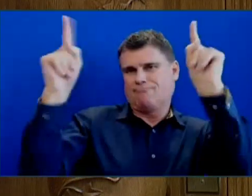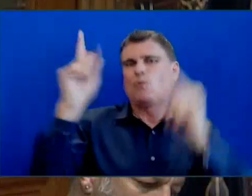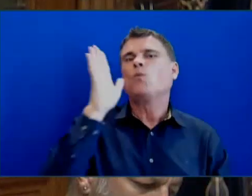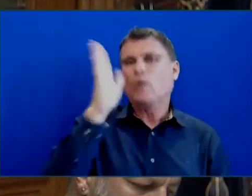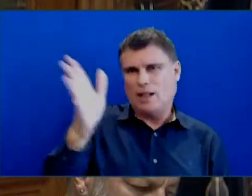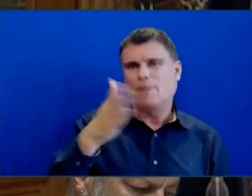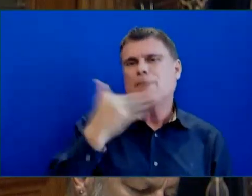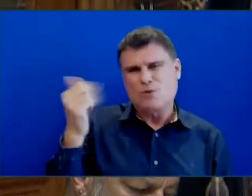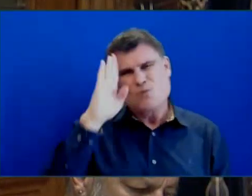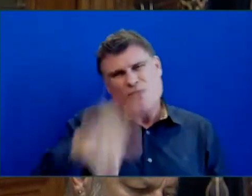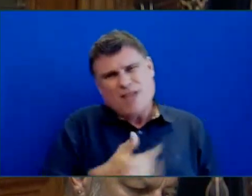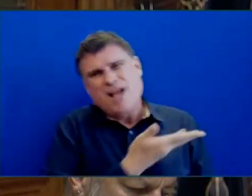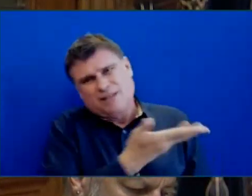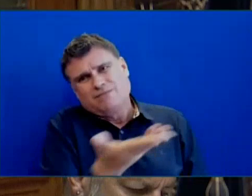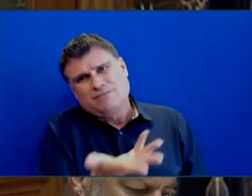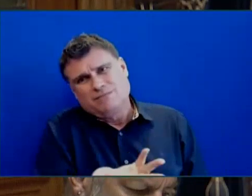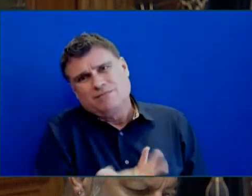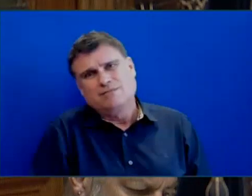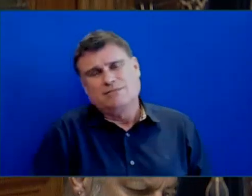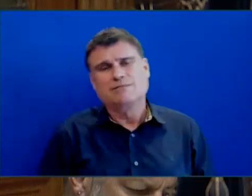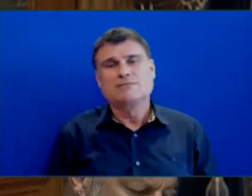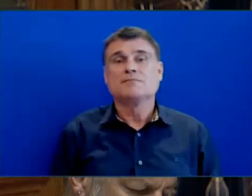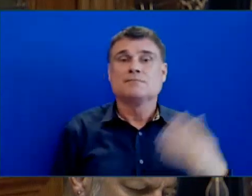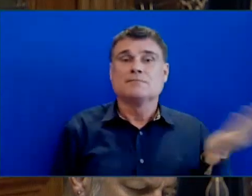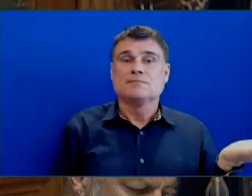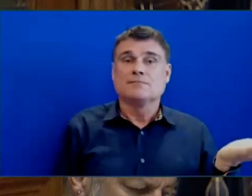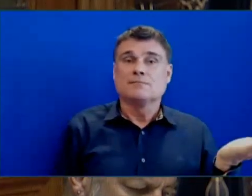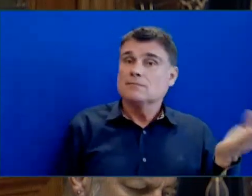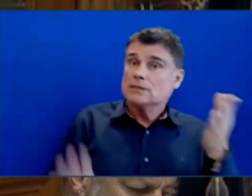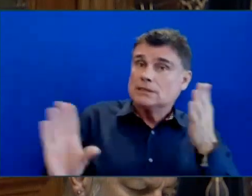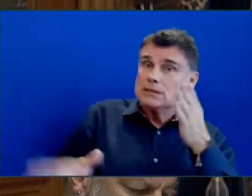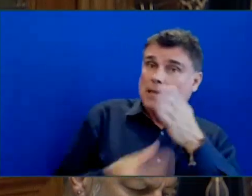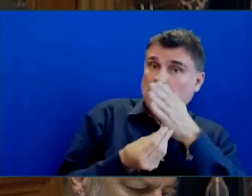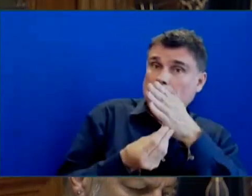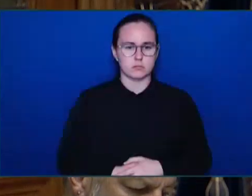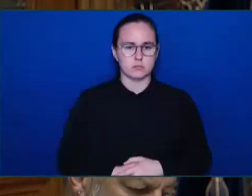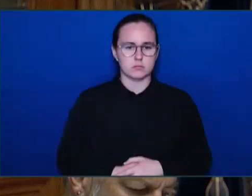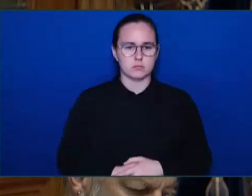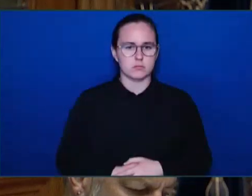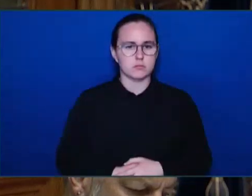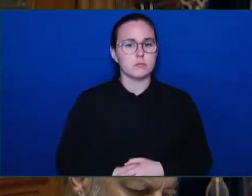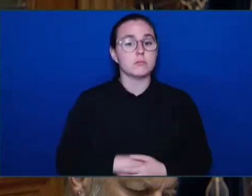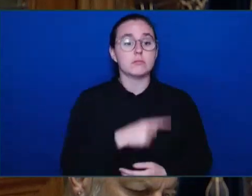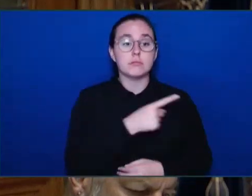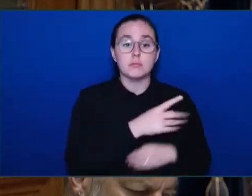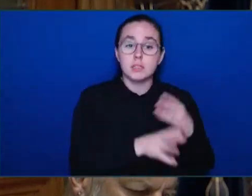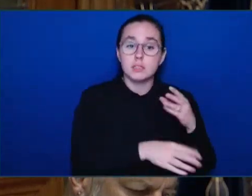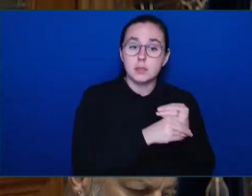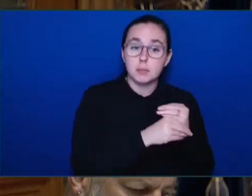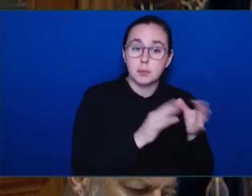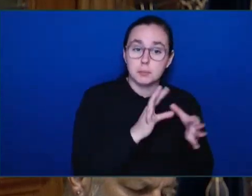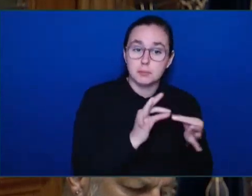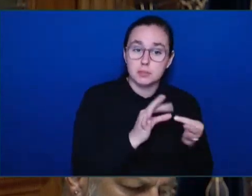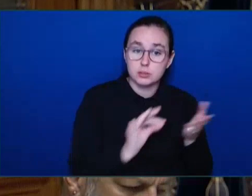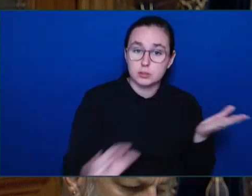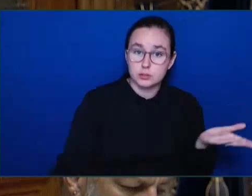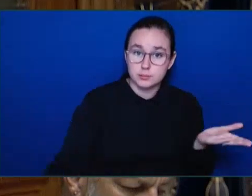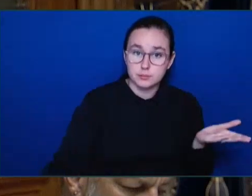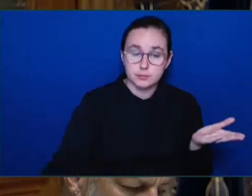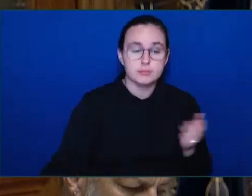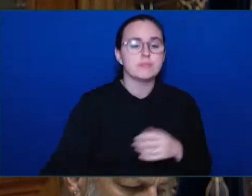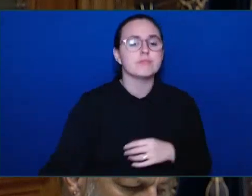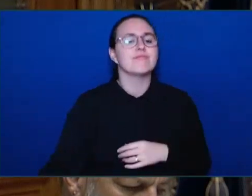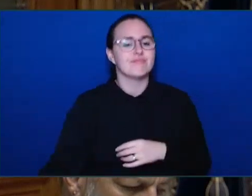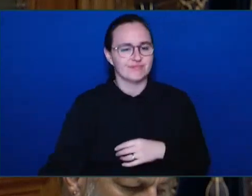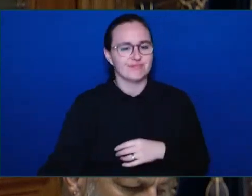Honourable Speaker. And the Minister started with the statement, that exactly the same statement that was sent to Katie Hislop